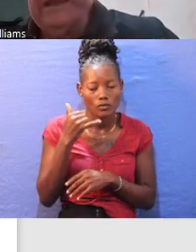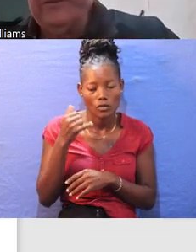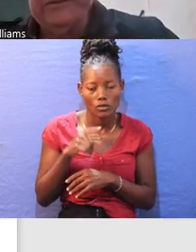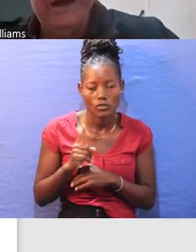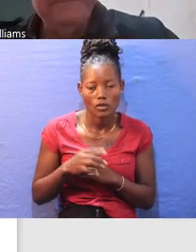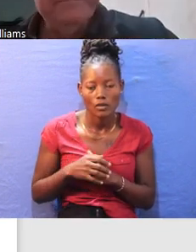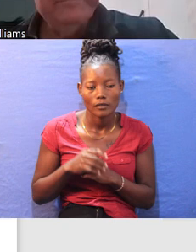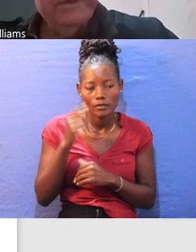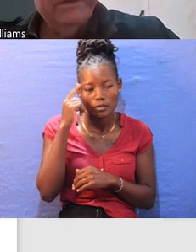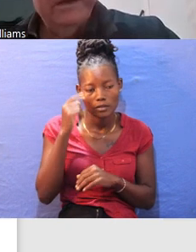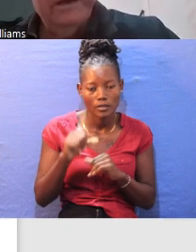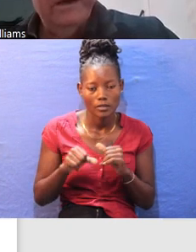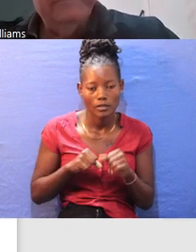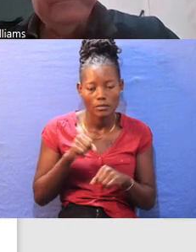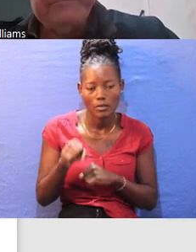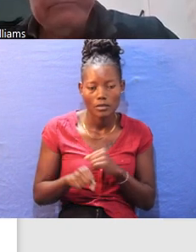as a laser time.